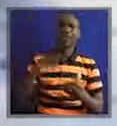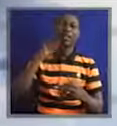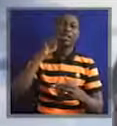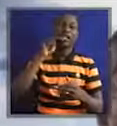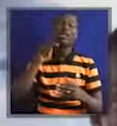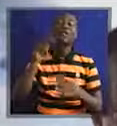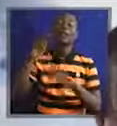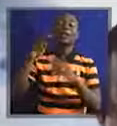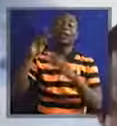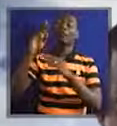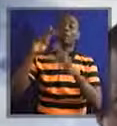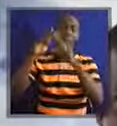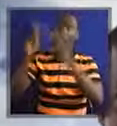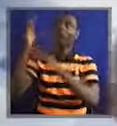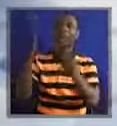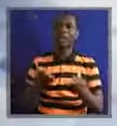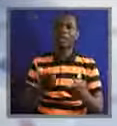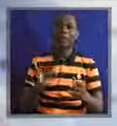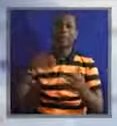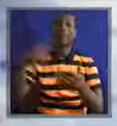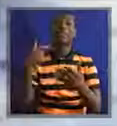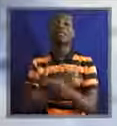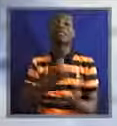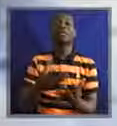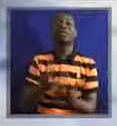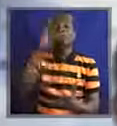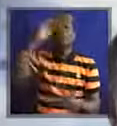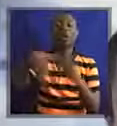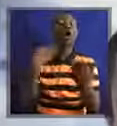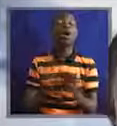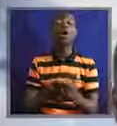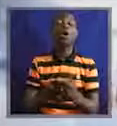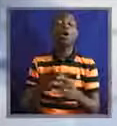to cry on Nigeria and Amonam. It sounds a horn and Yango Pong go to our cotton.